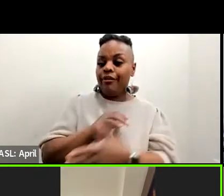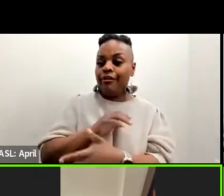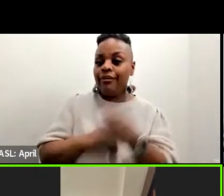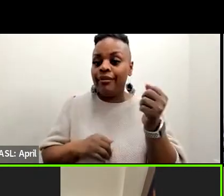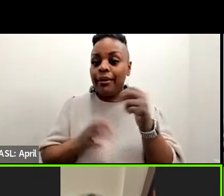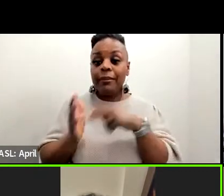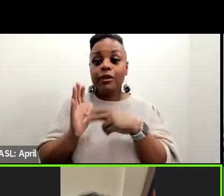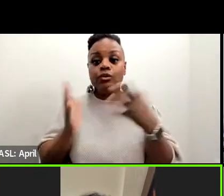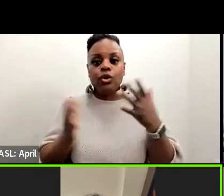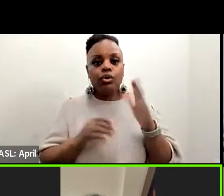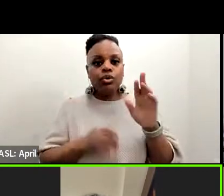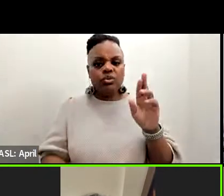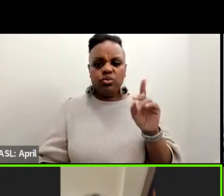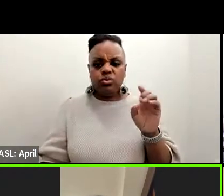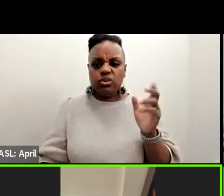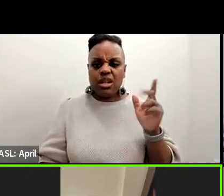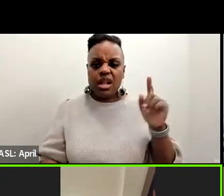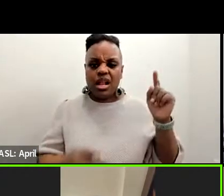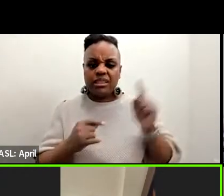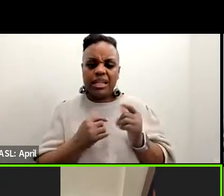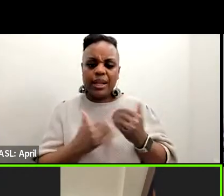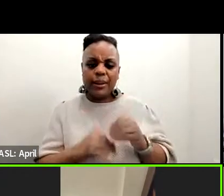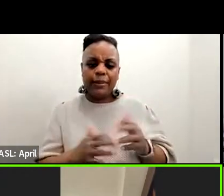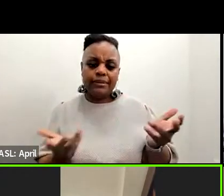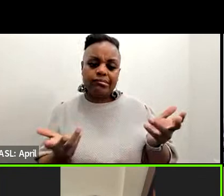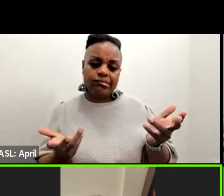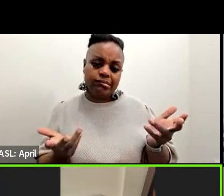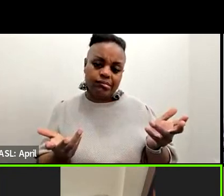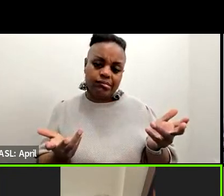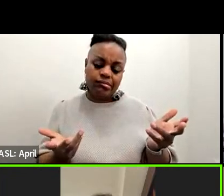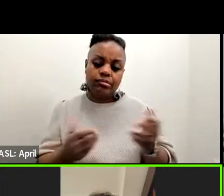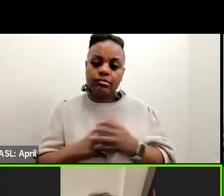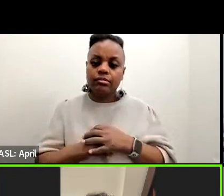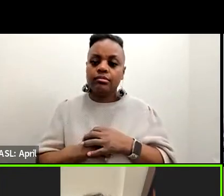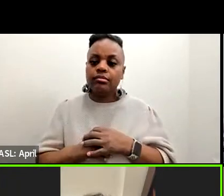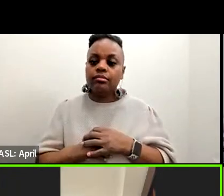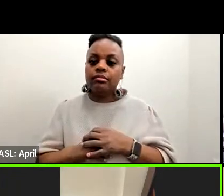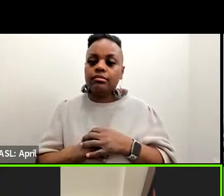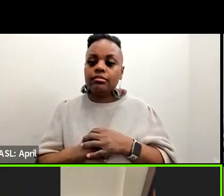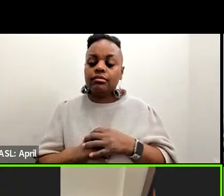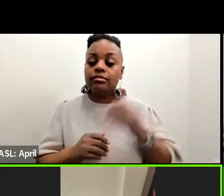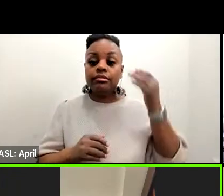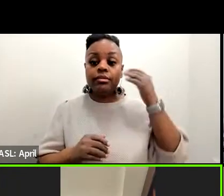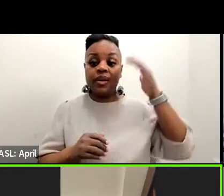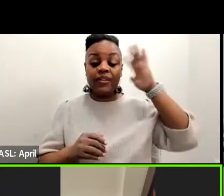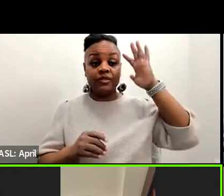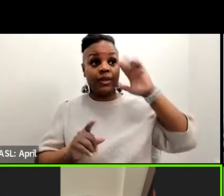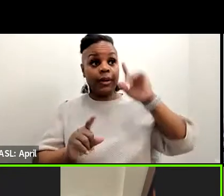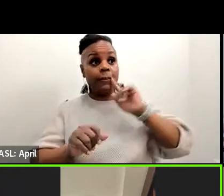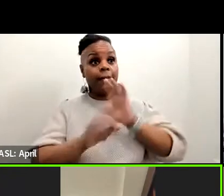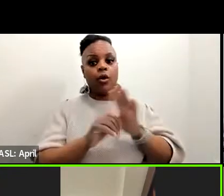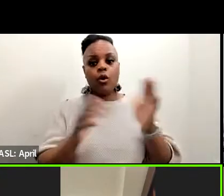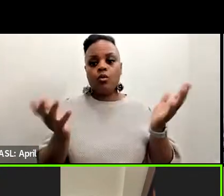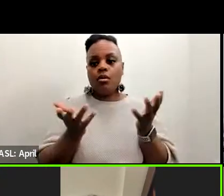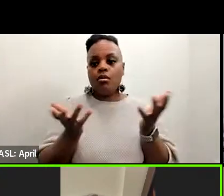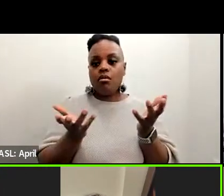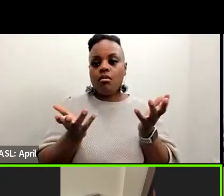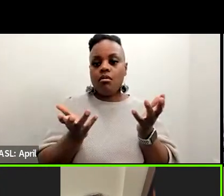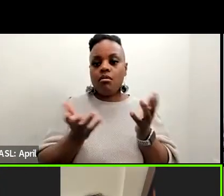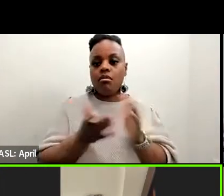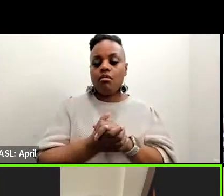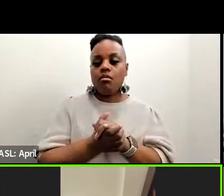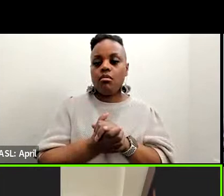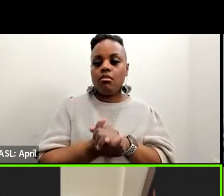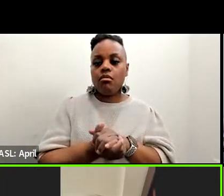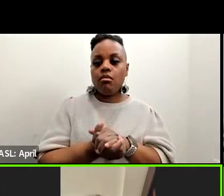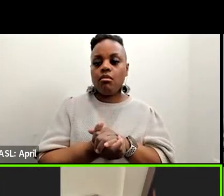course, most of those members are committed, they are ideologically committed, but in all circumstances, when the assets available for an